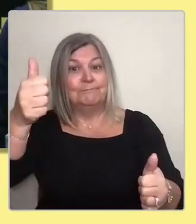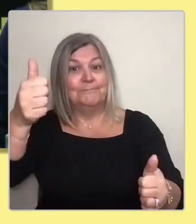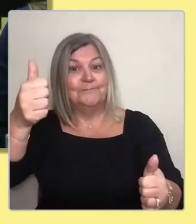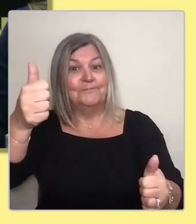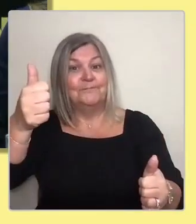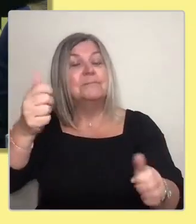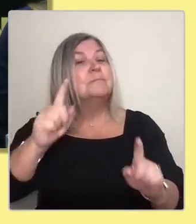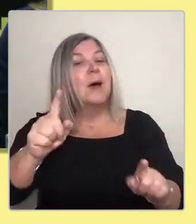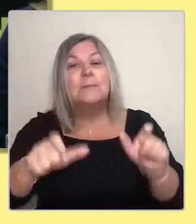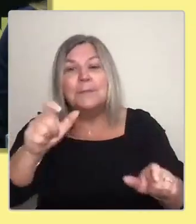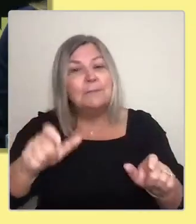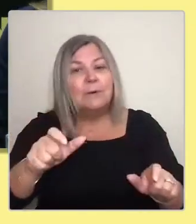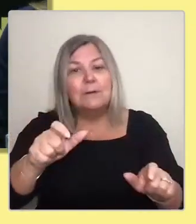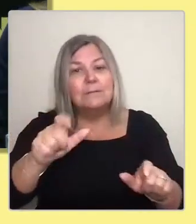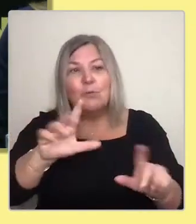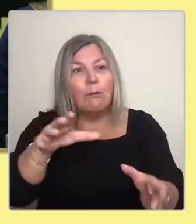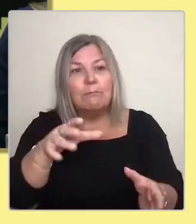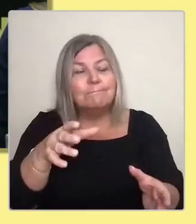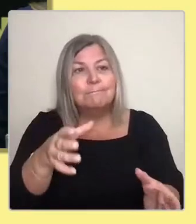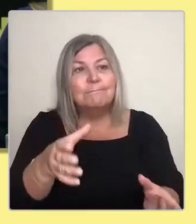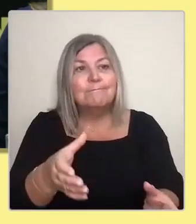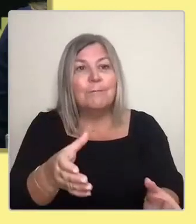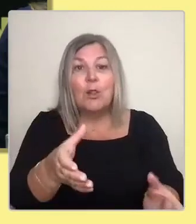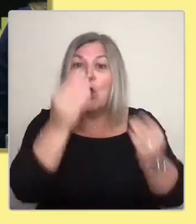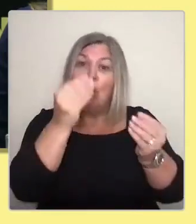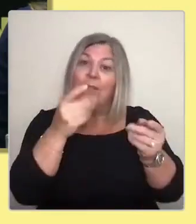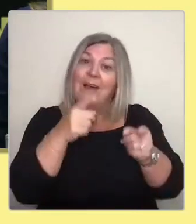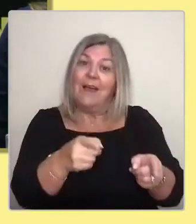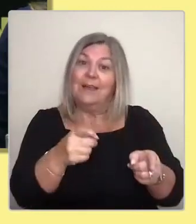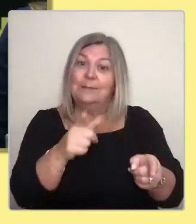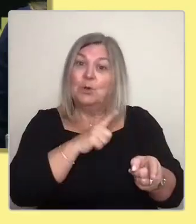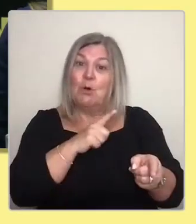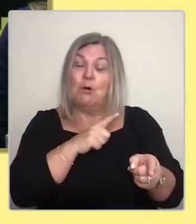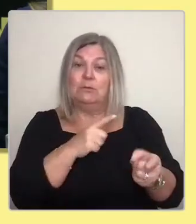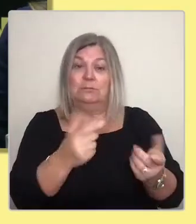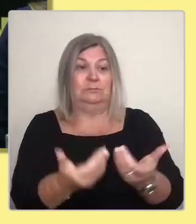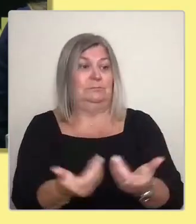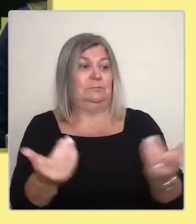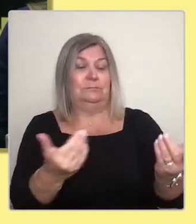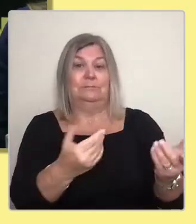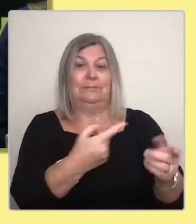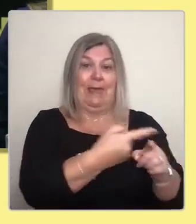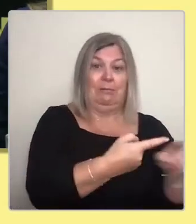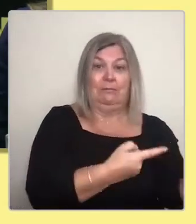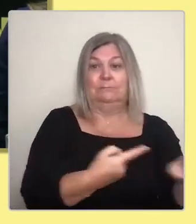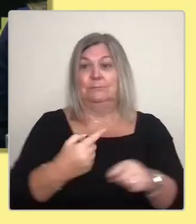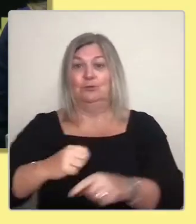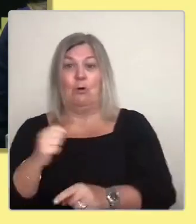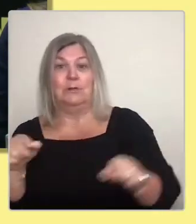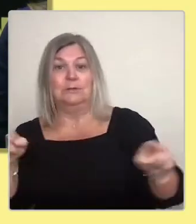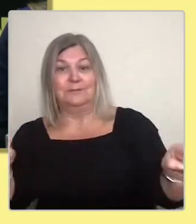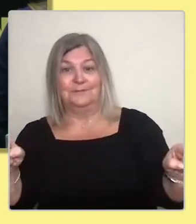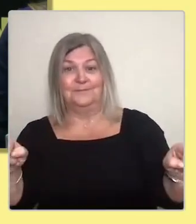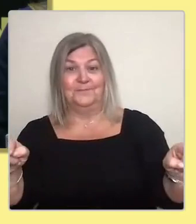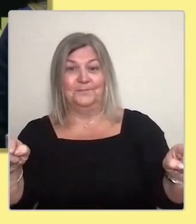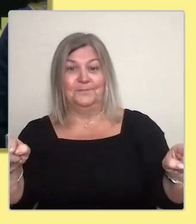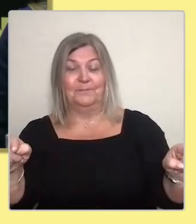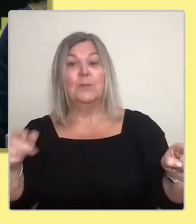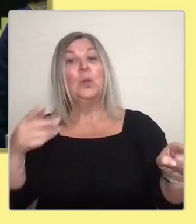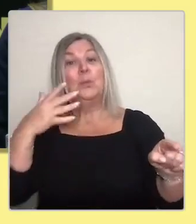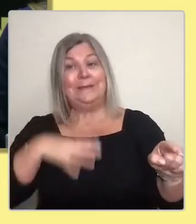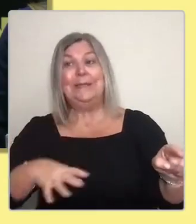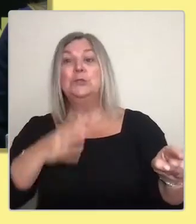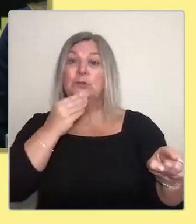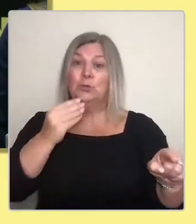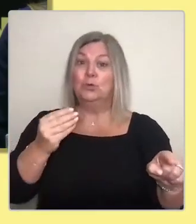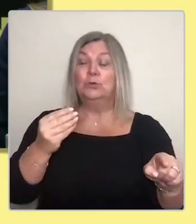about it. And that's certainly the approach that we need to take, absolutely, to make sure that we communicate our points. We use every means possible. Social